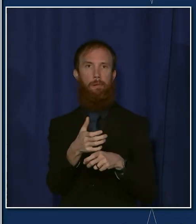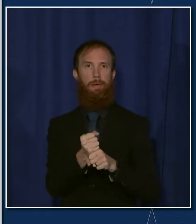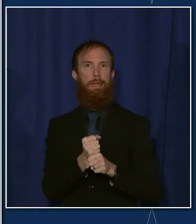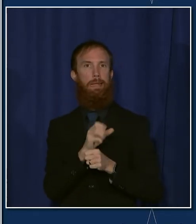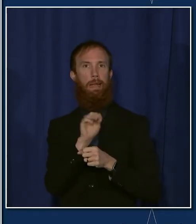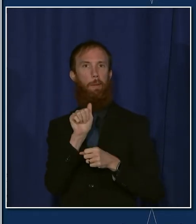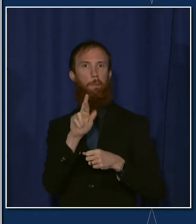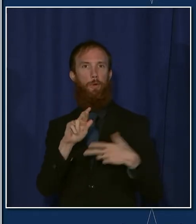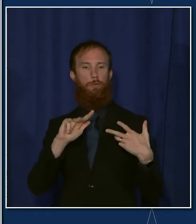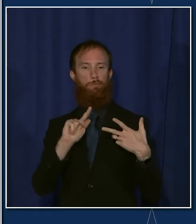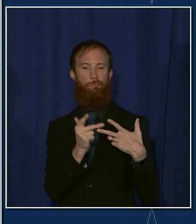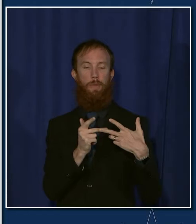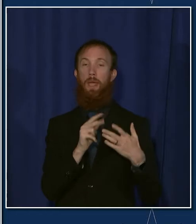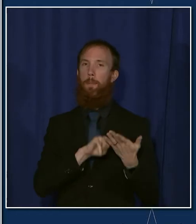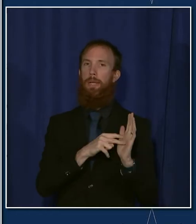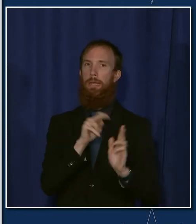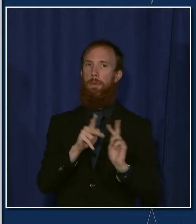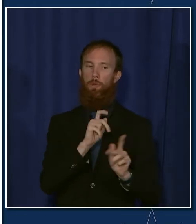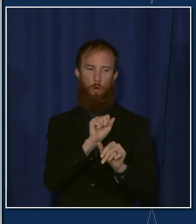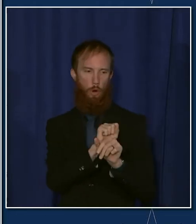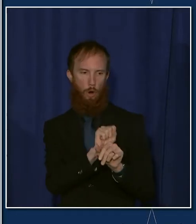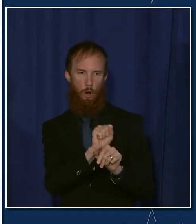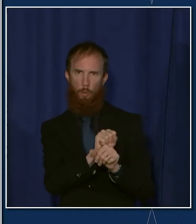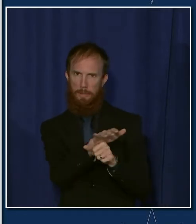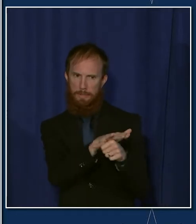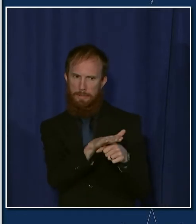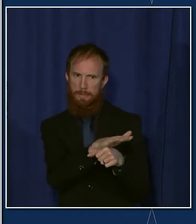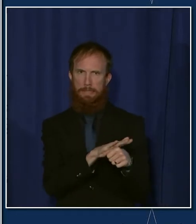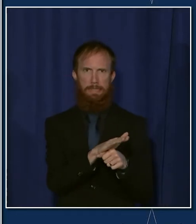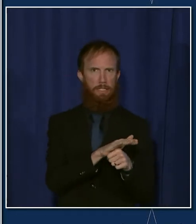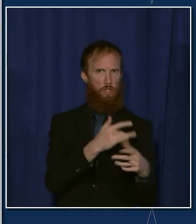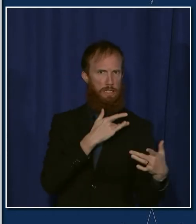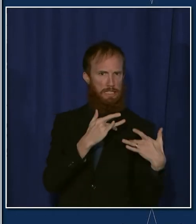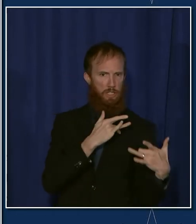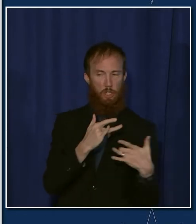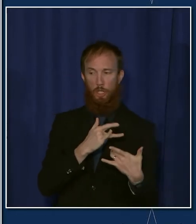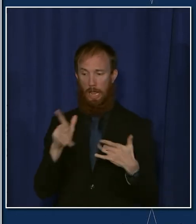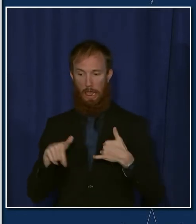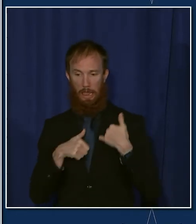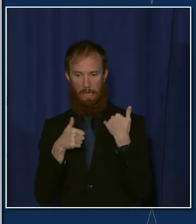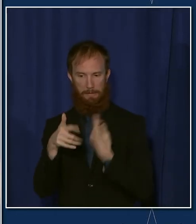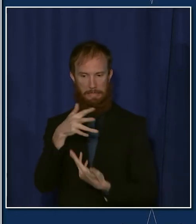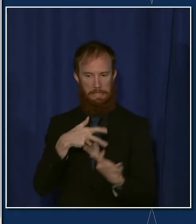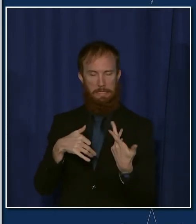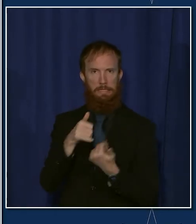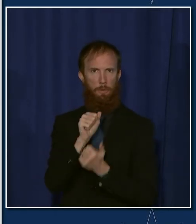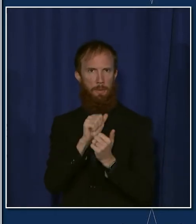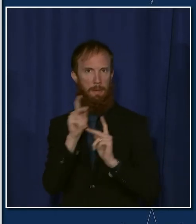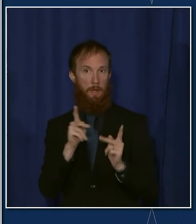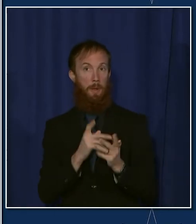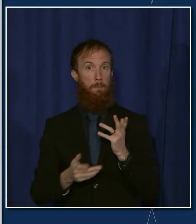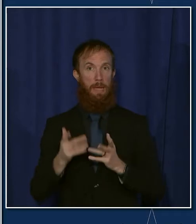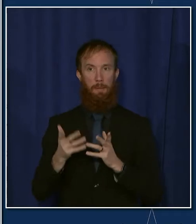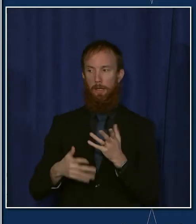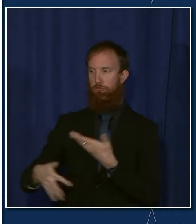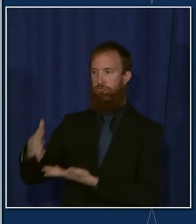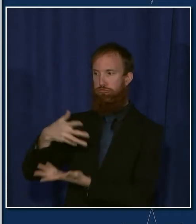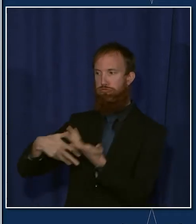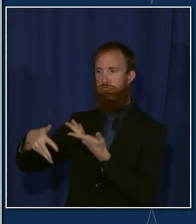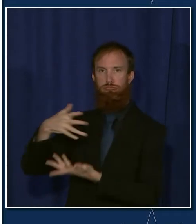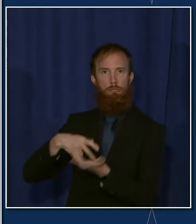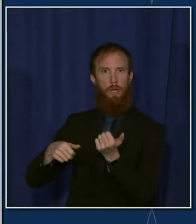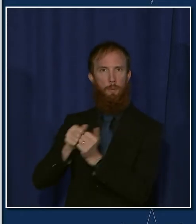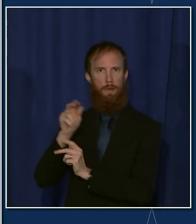anybody who's working in a setting that they're concerned about, living in a setting that they're concerned about, gathering regularly with a group that they're worried